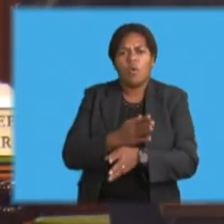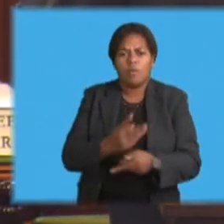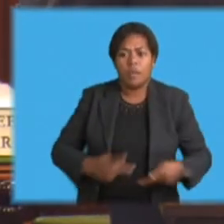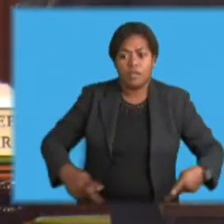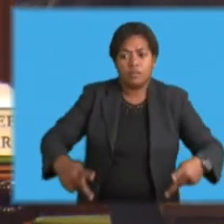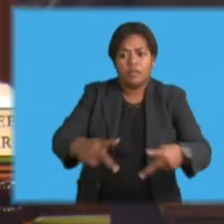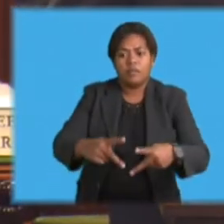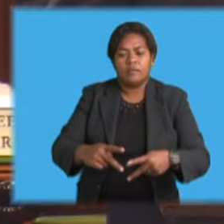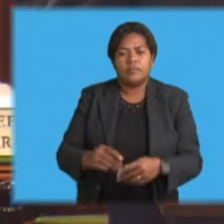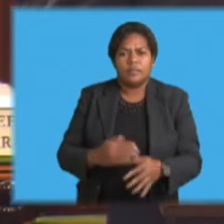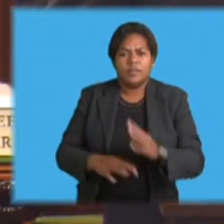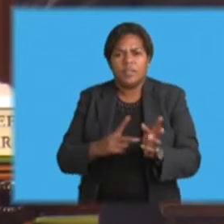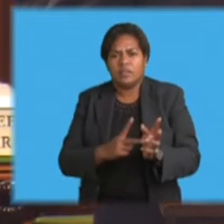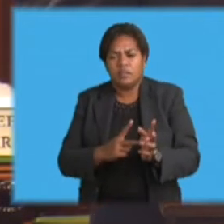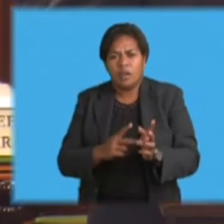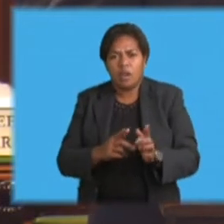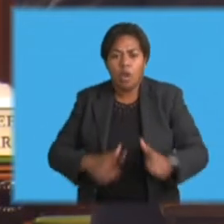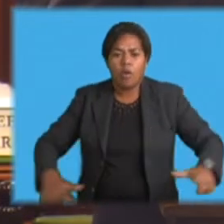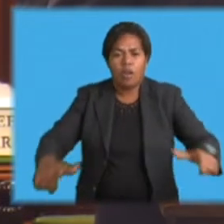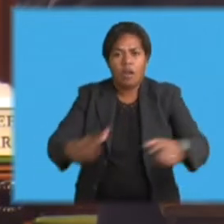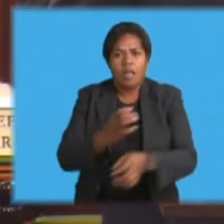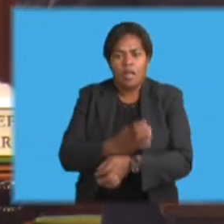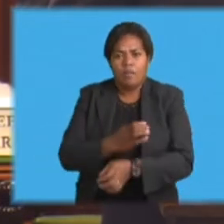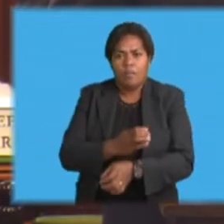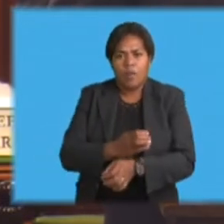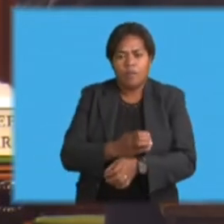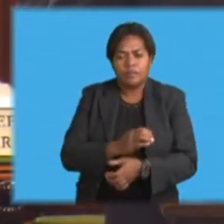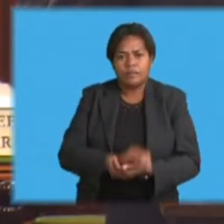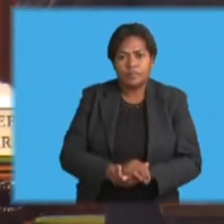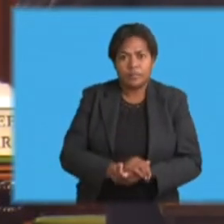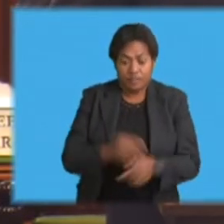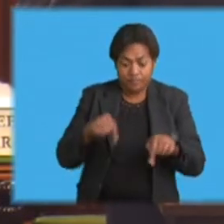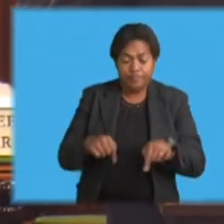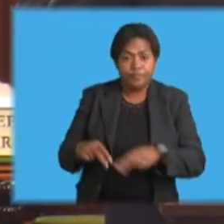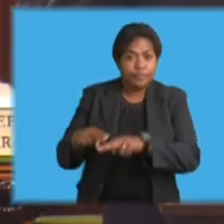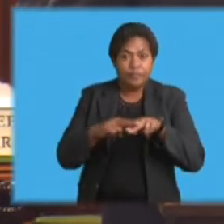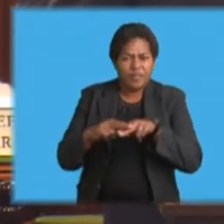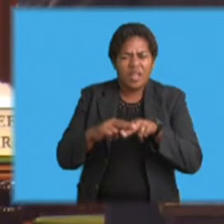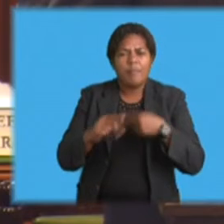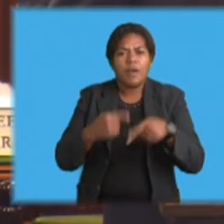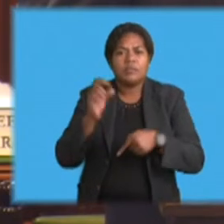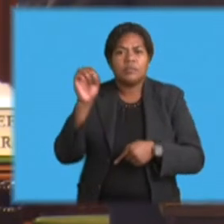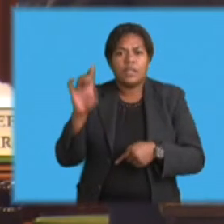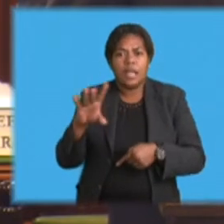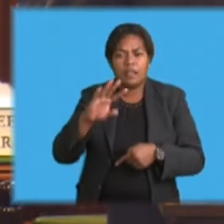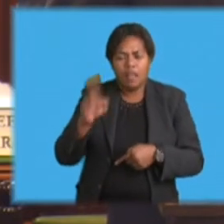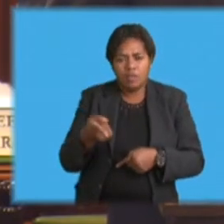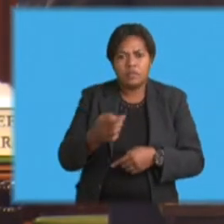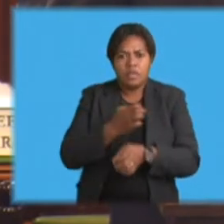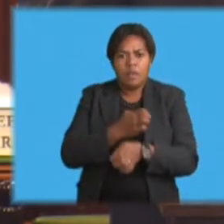terms of local employment. We collaborate with local employers. In Fiji, right now we have around 10,000 employers, and